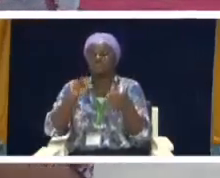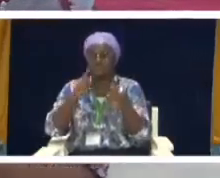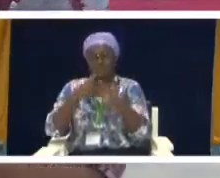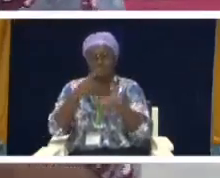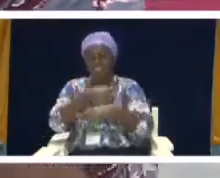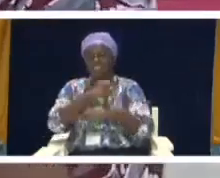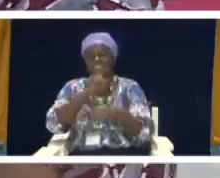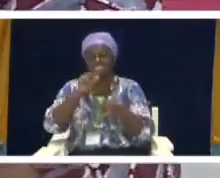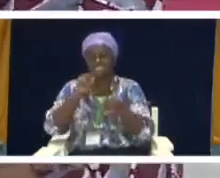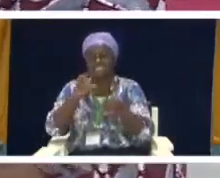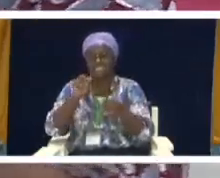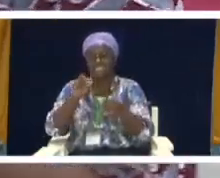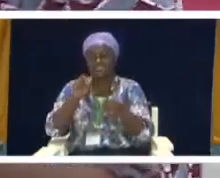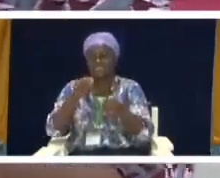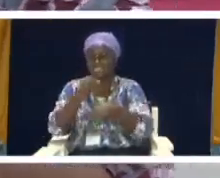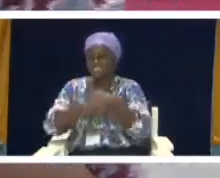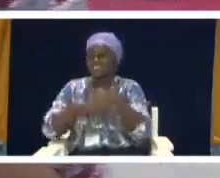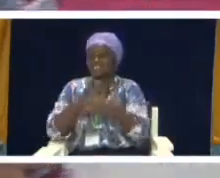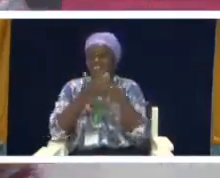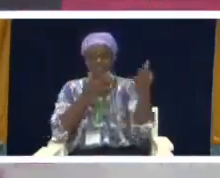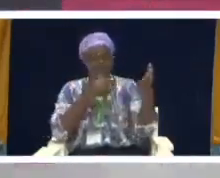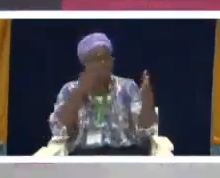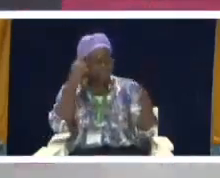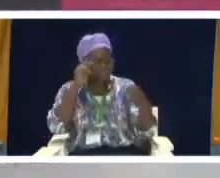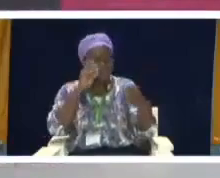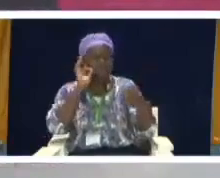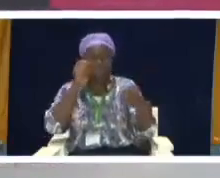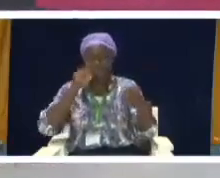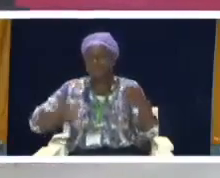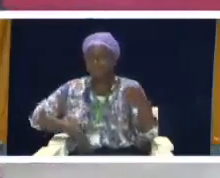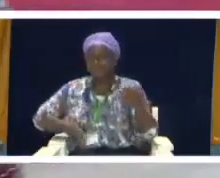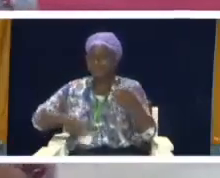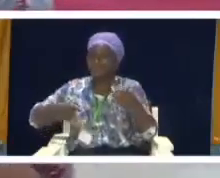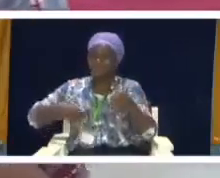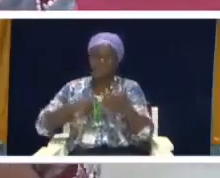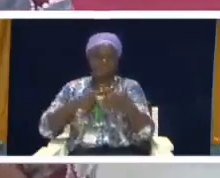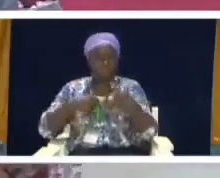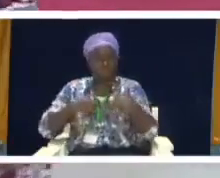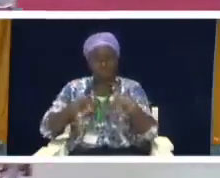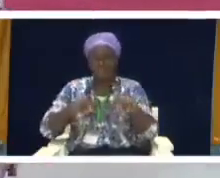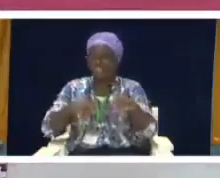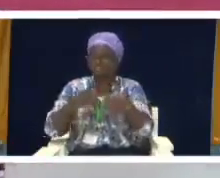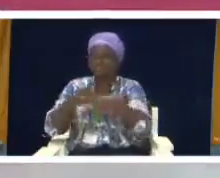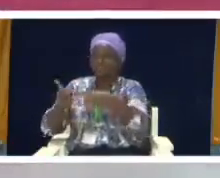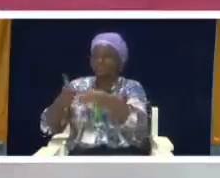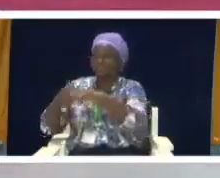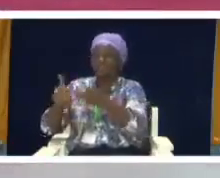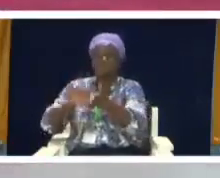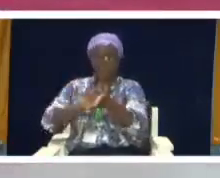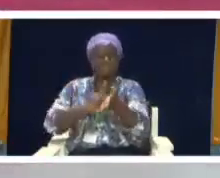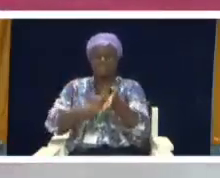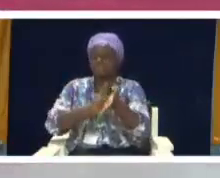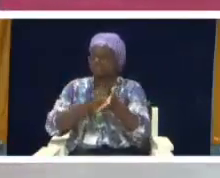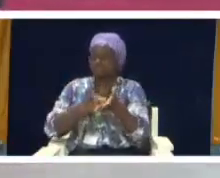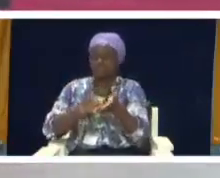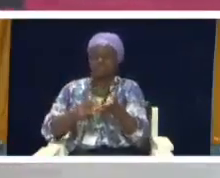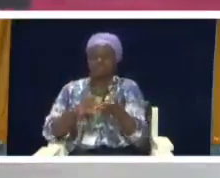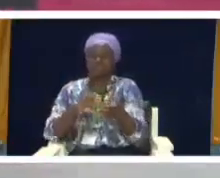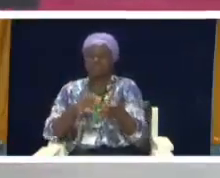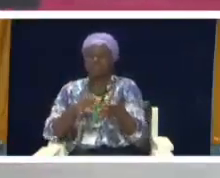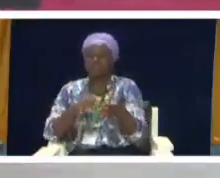years, and we've been waiting for the fruit of the womb. We've tried different medical intervention. It failed